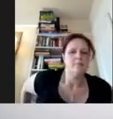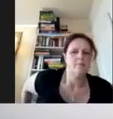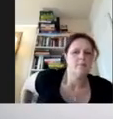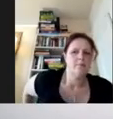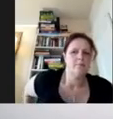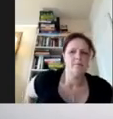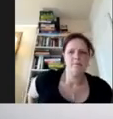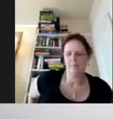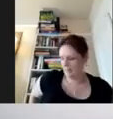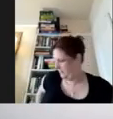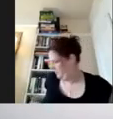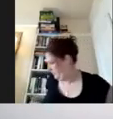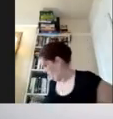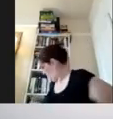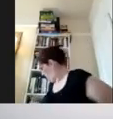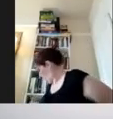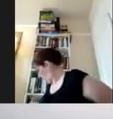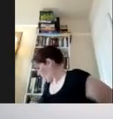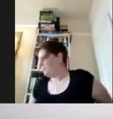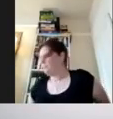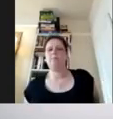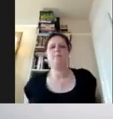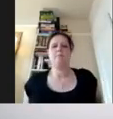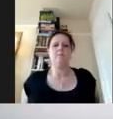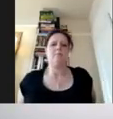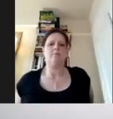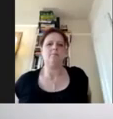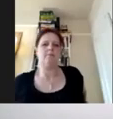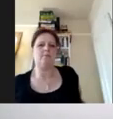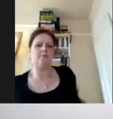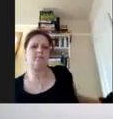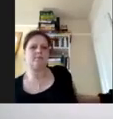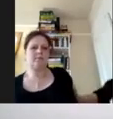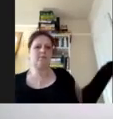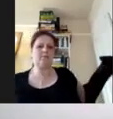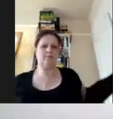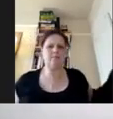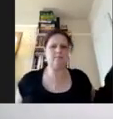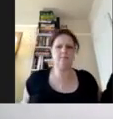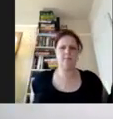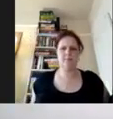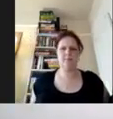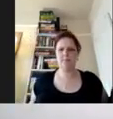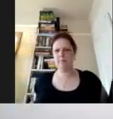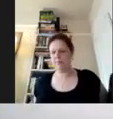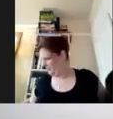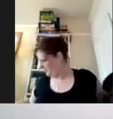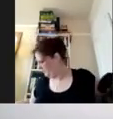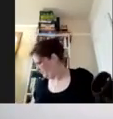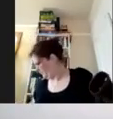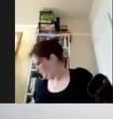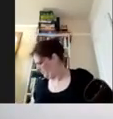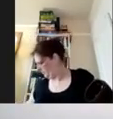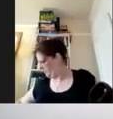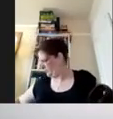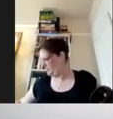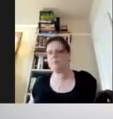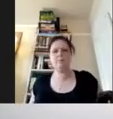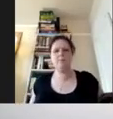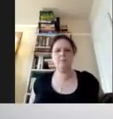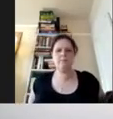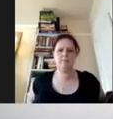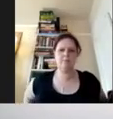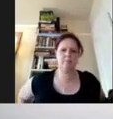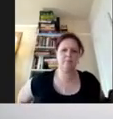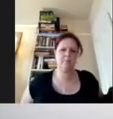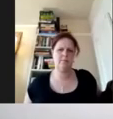them, and then you could ask them to share their screen and show you how to do it again. That's often a way that we do things when we're working face to face, so no reason we